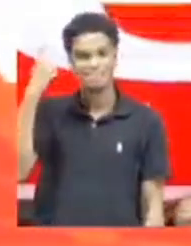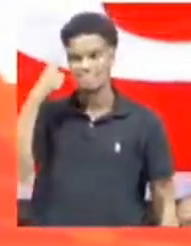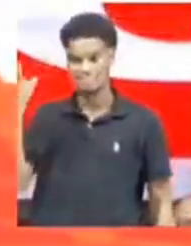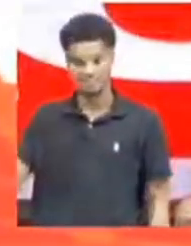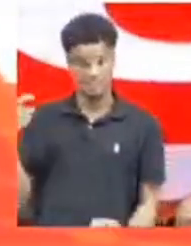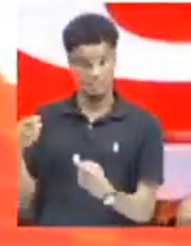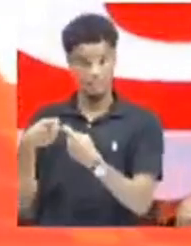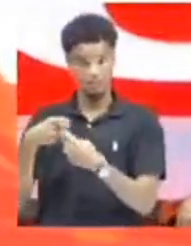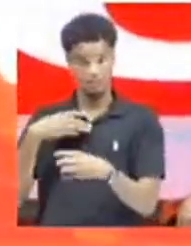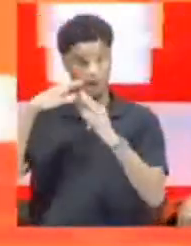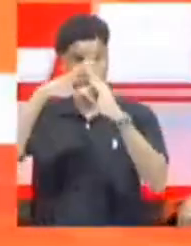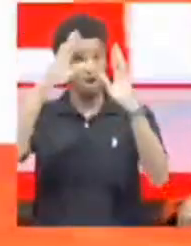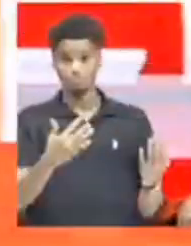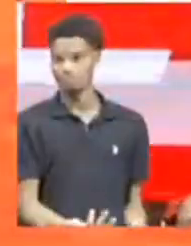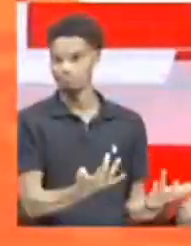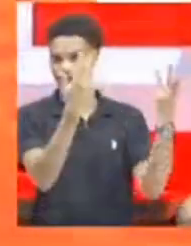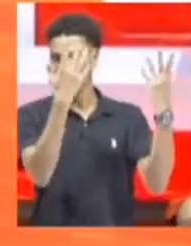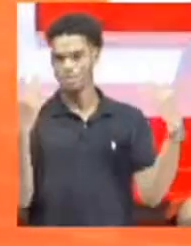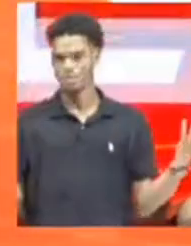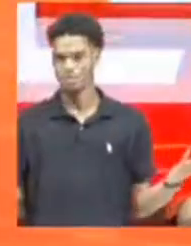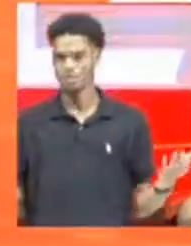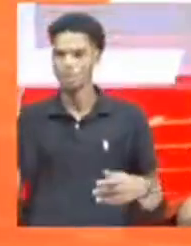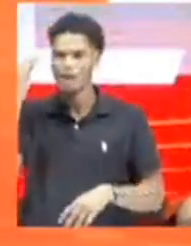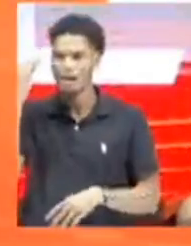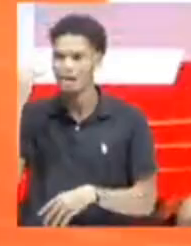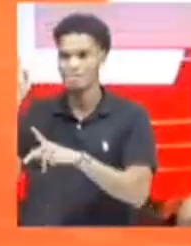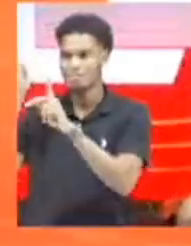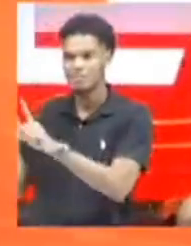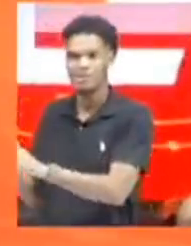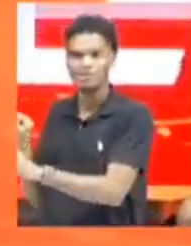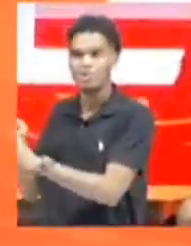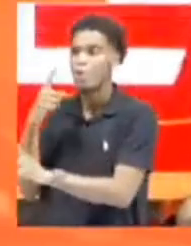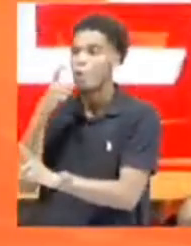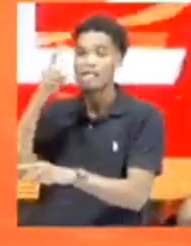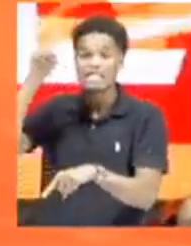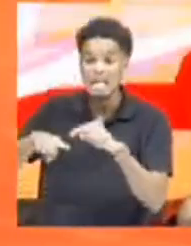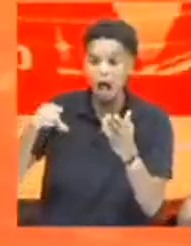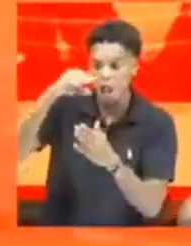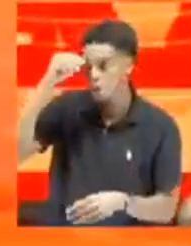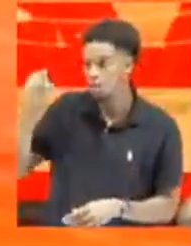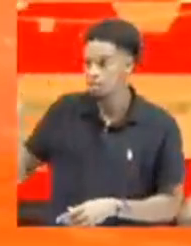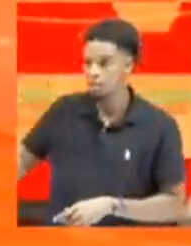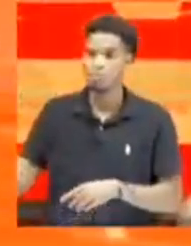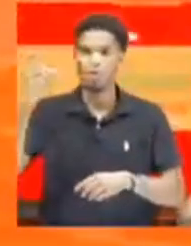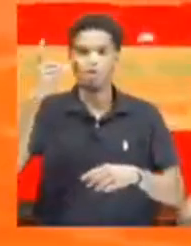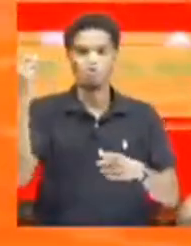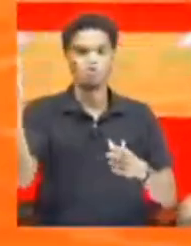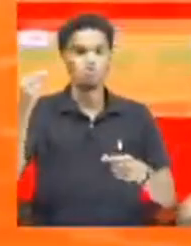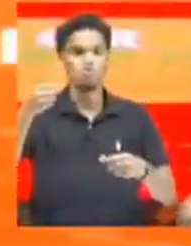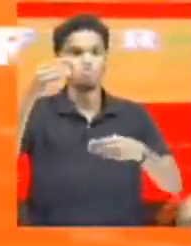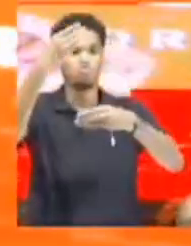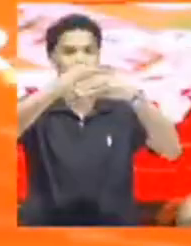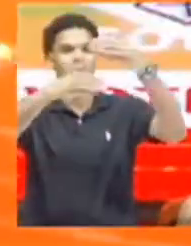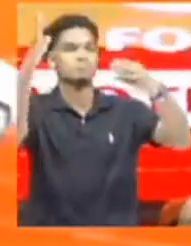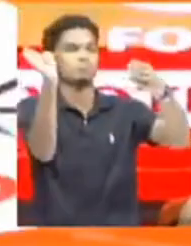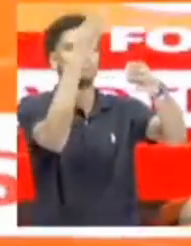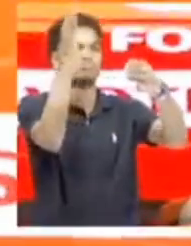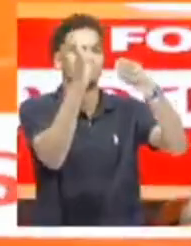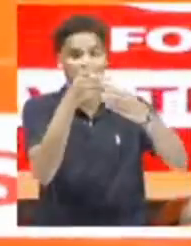Why would I make a man who can't learn, cast me decking? Me decking now go drop down for me. So those masons